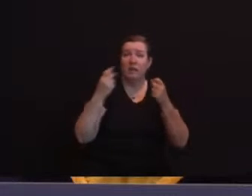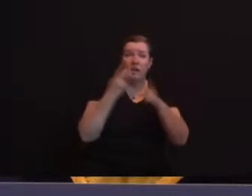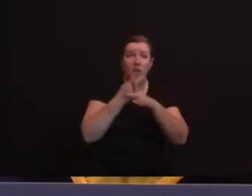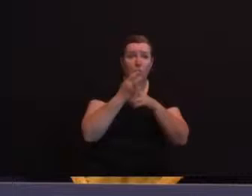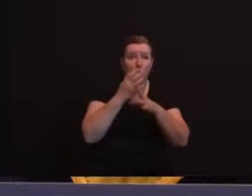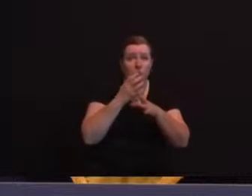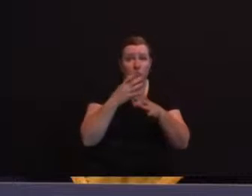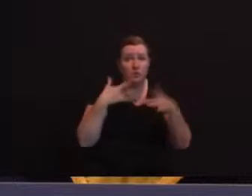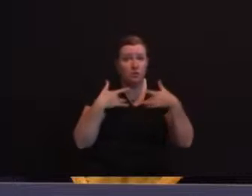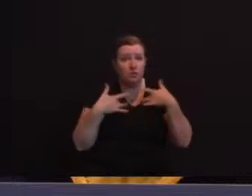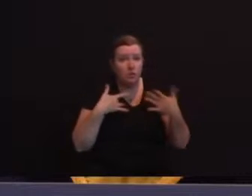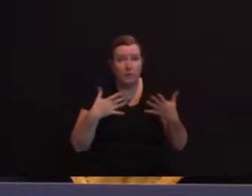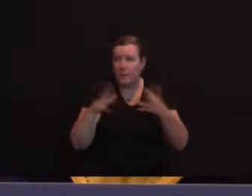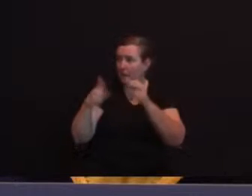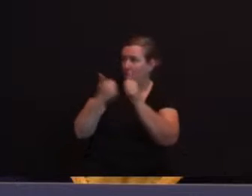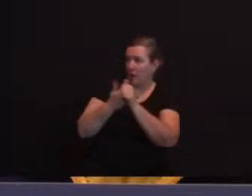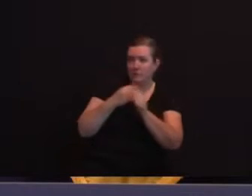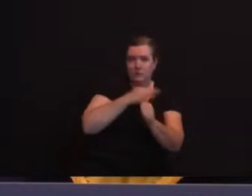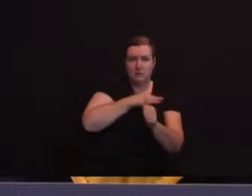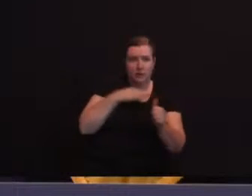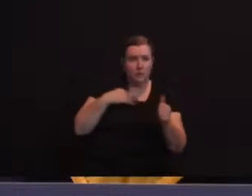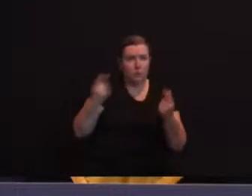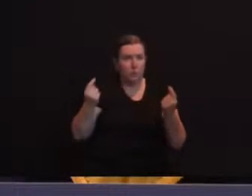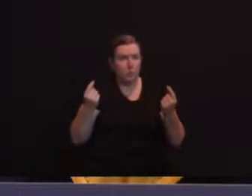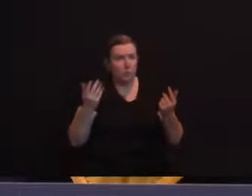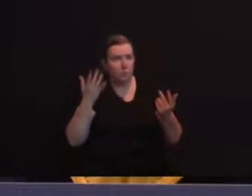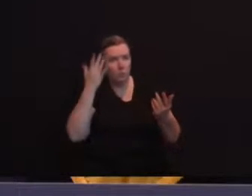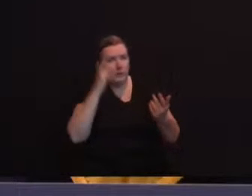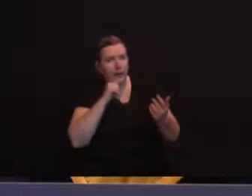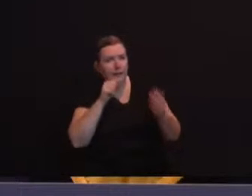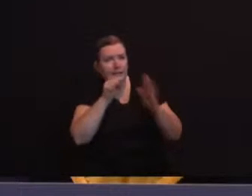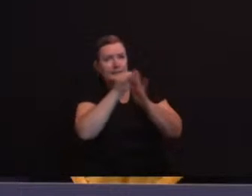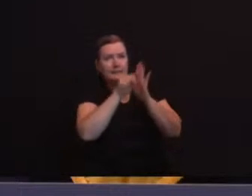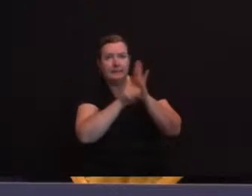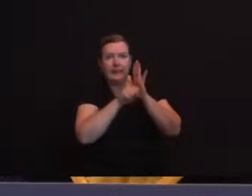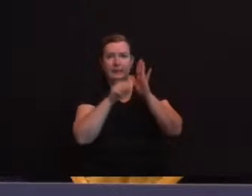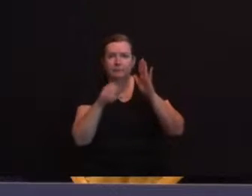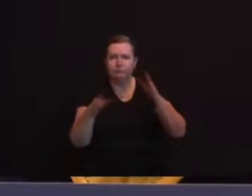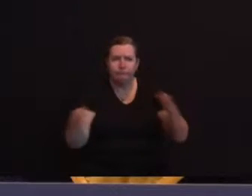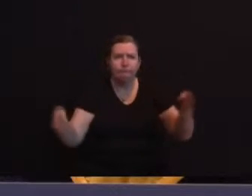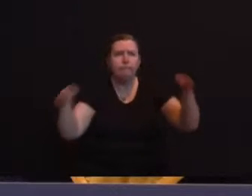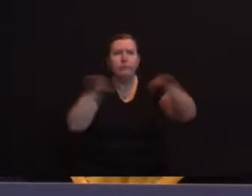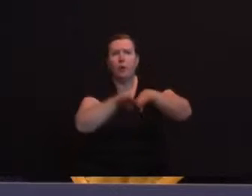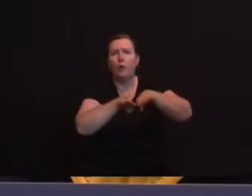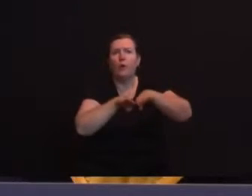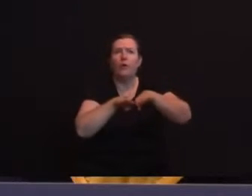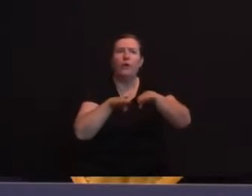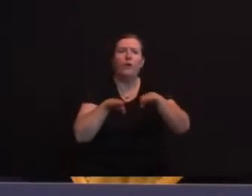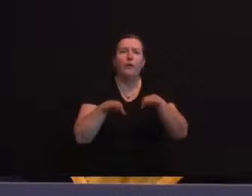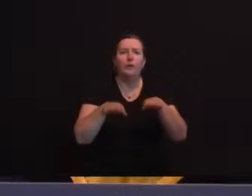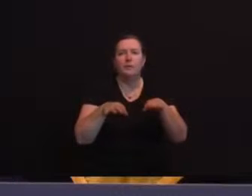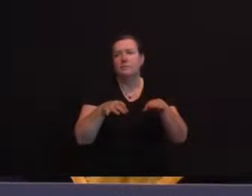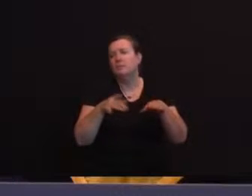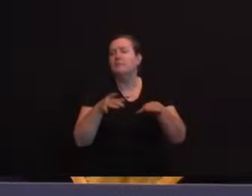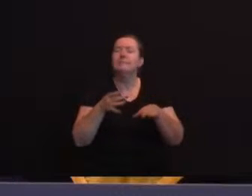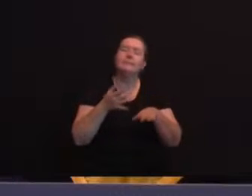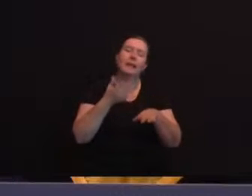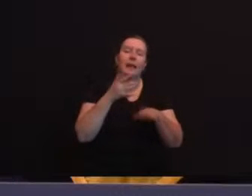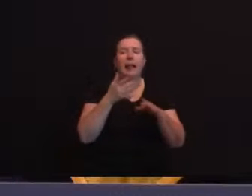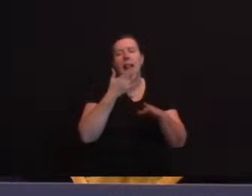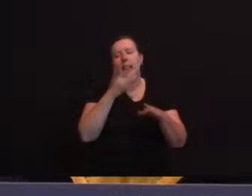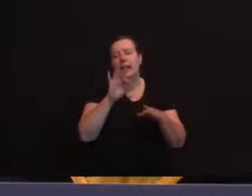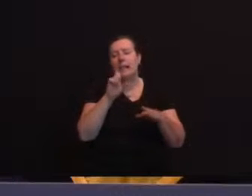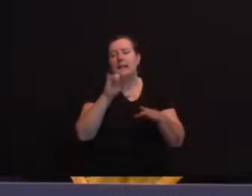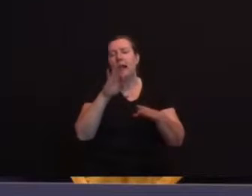state and want to know why the state hasn't shut down elective surgeries. Is that something that's imminent? And do you have enough supplies,